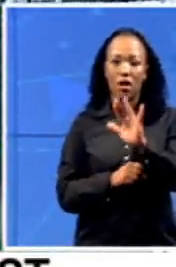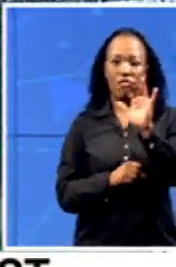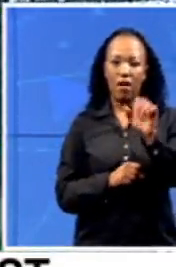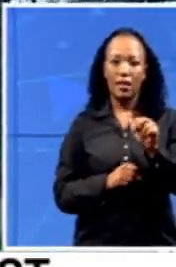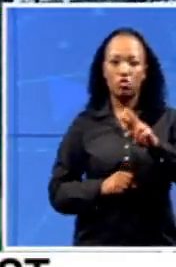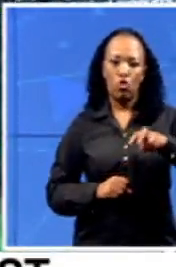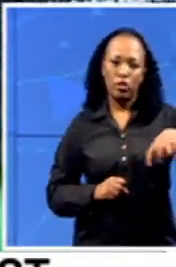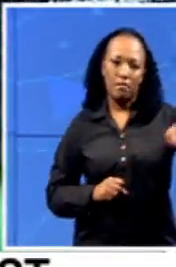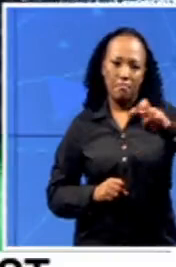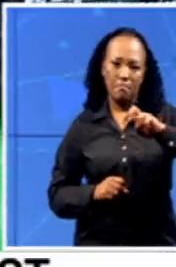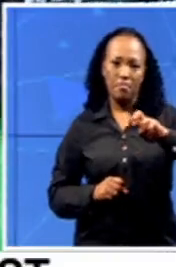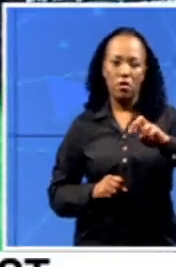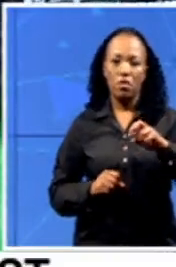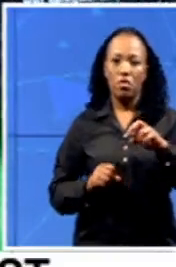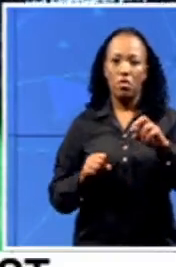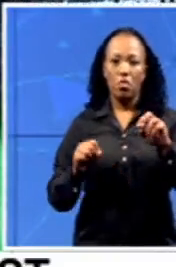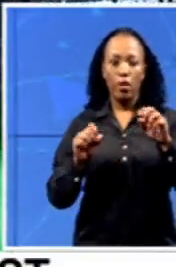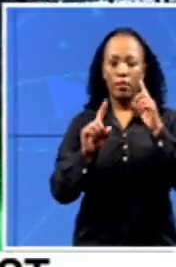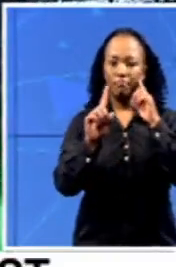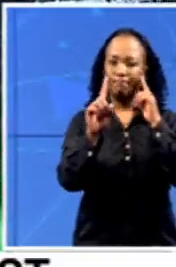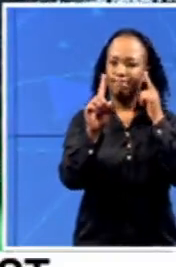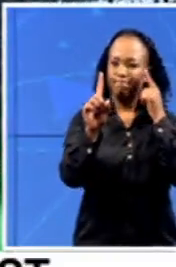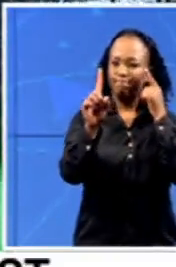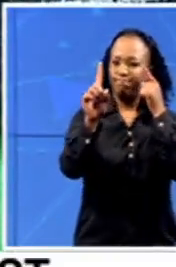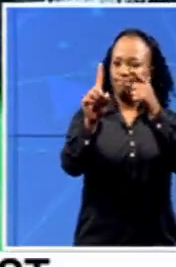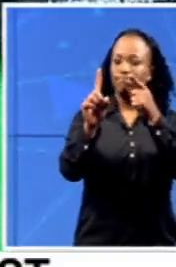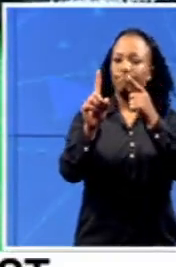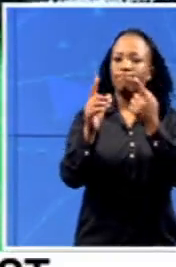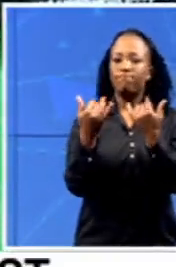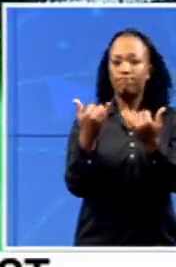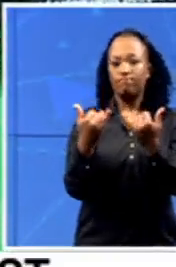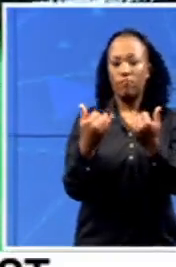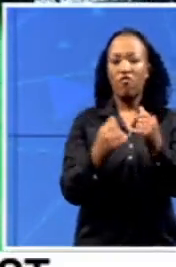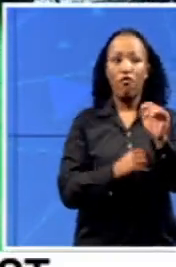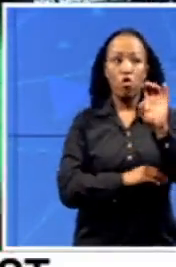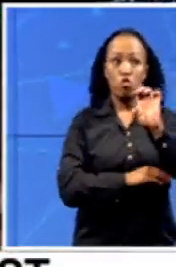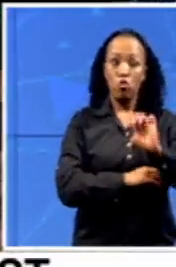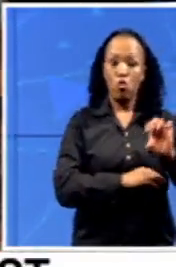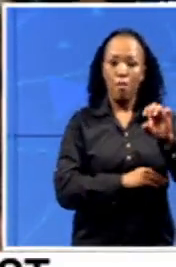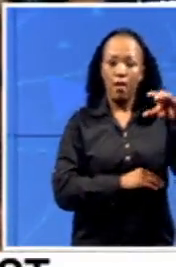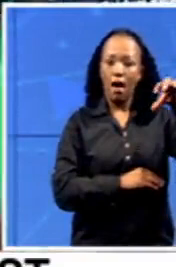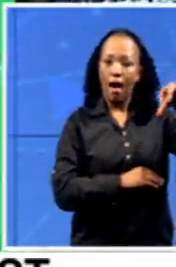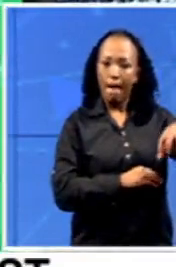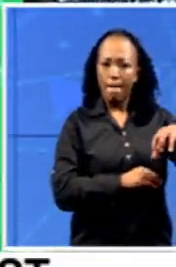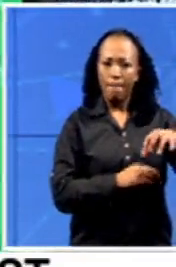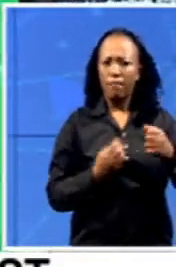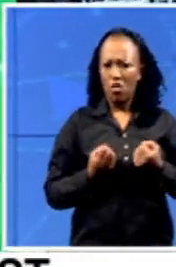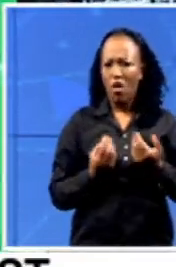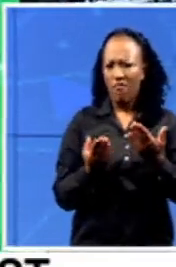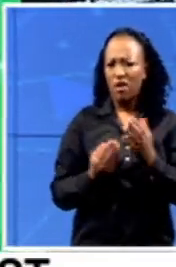we are just looking at a few of our main objectives that we're doing from our European hubs. What offerings do you have